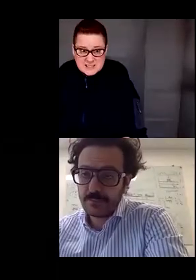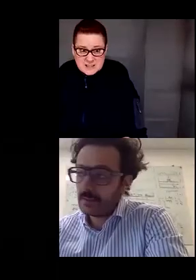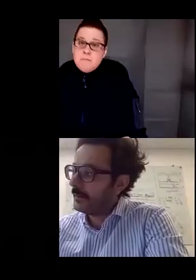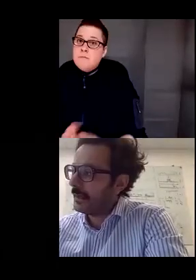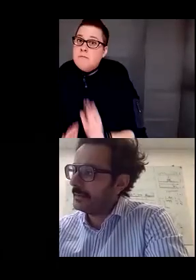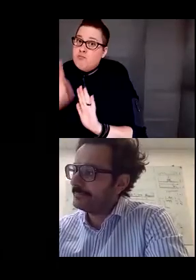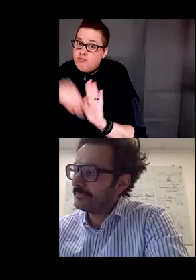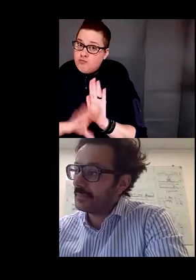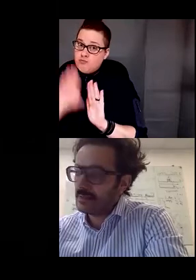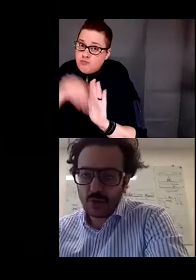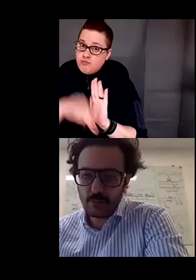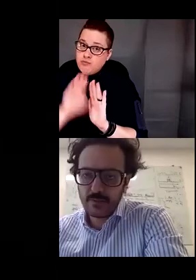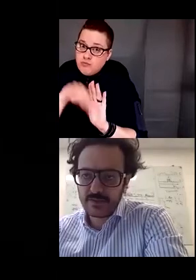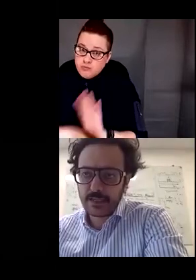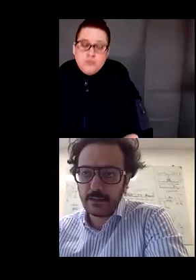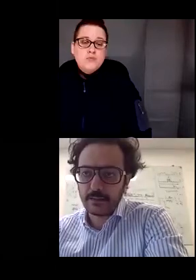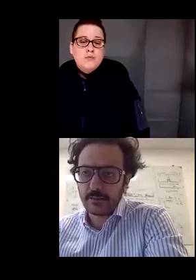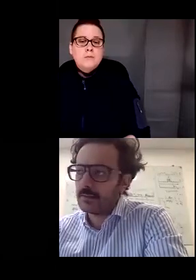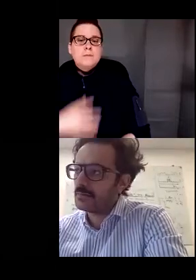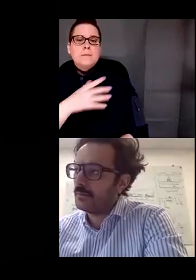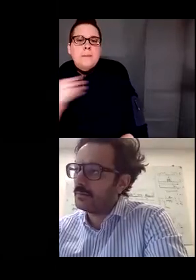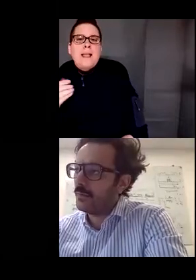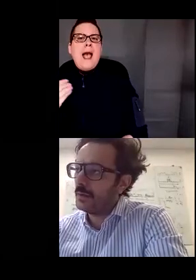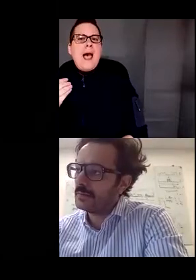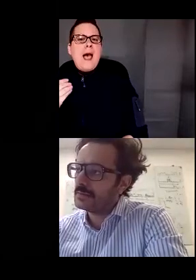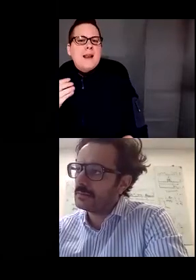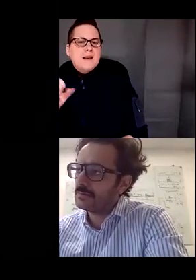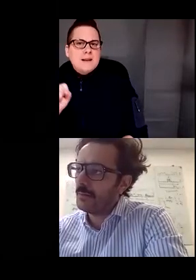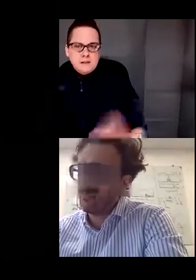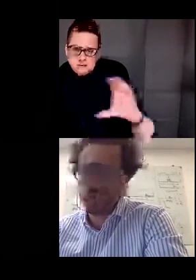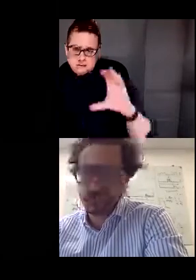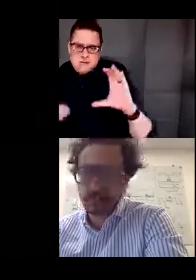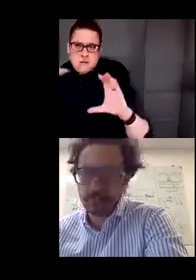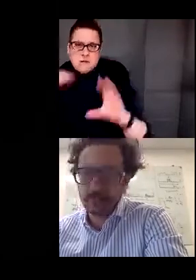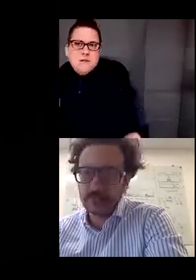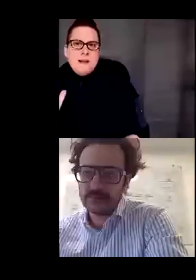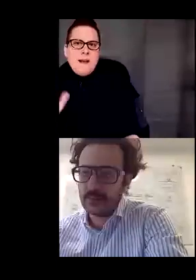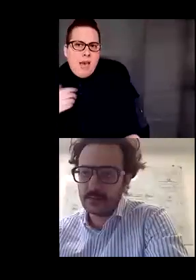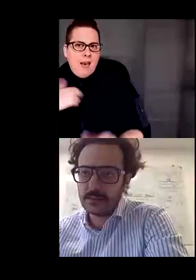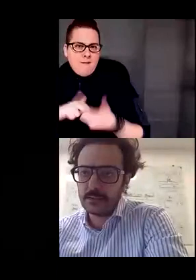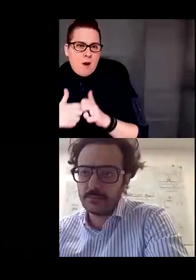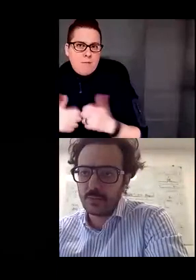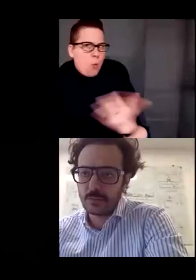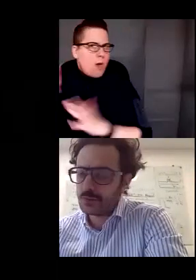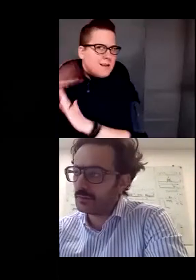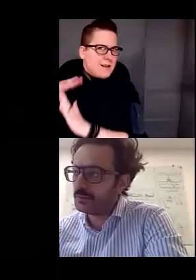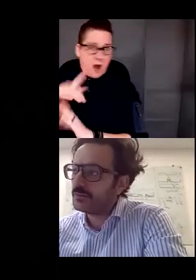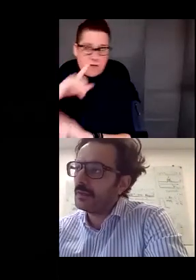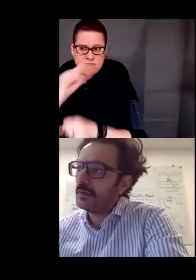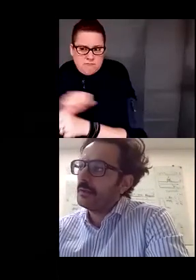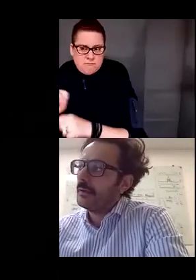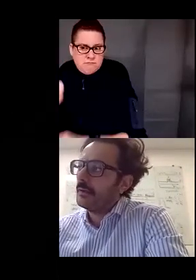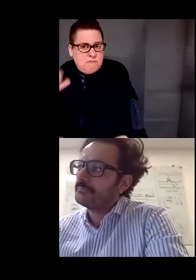fluctuates. And there is a problem of the scale, right? So what is the top of the scale? Is 10 really what we should